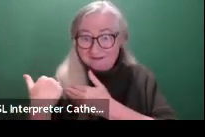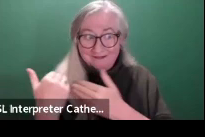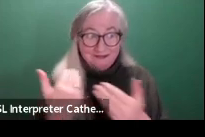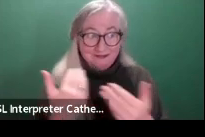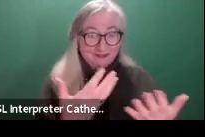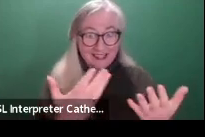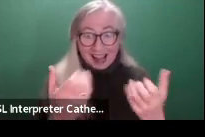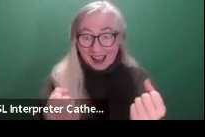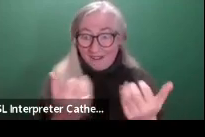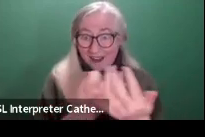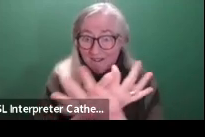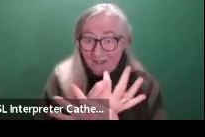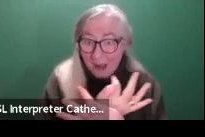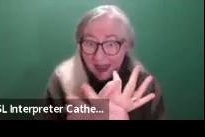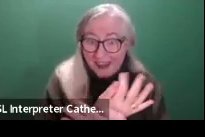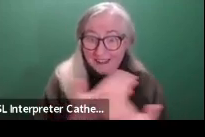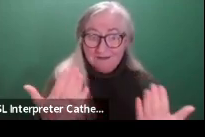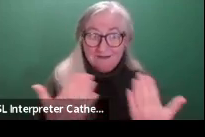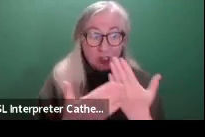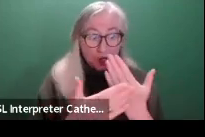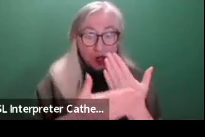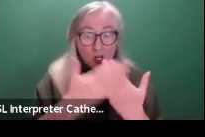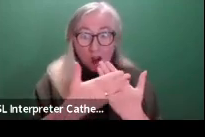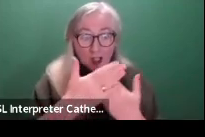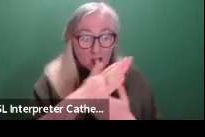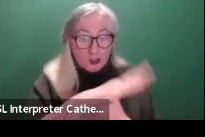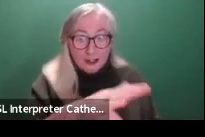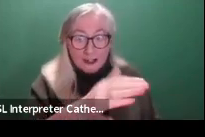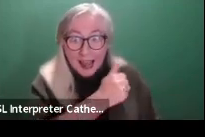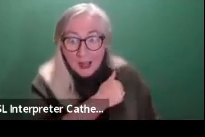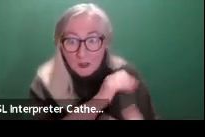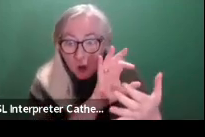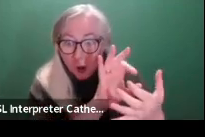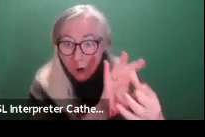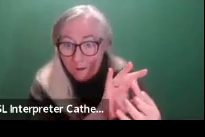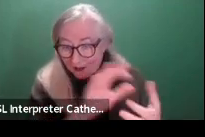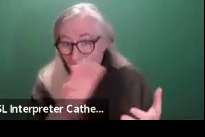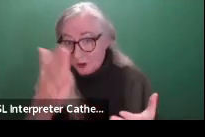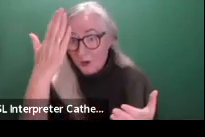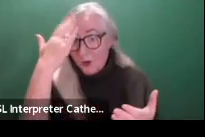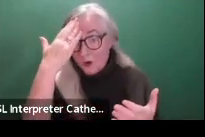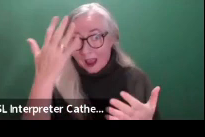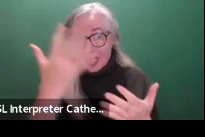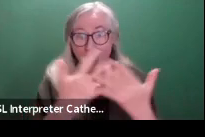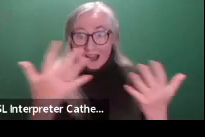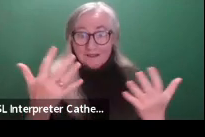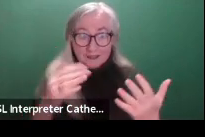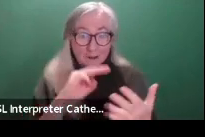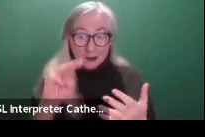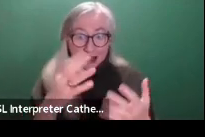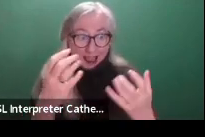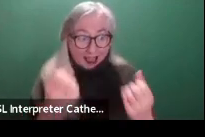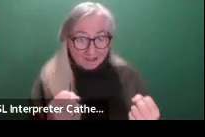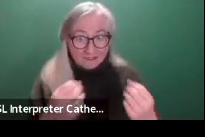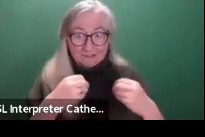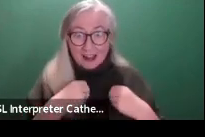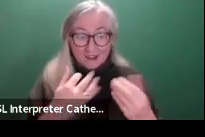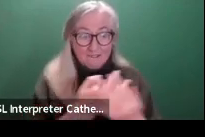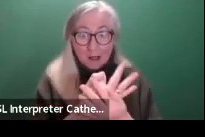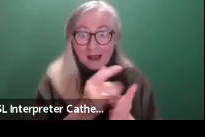family. They might have young children at home because a lot of women and a lot of people are having families